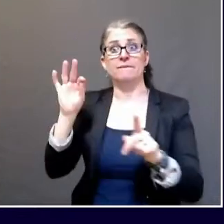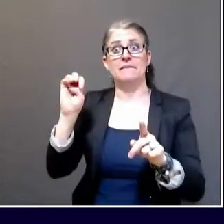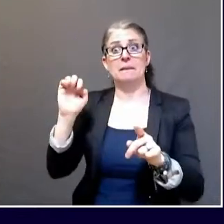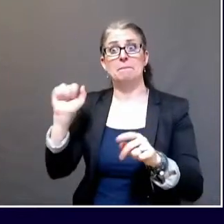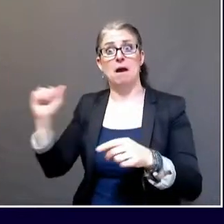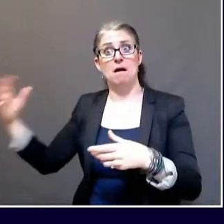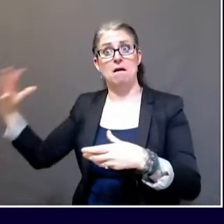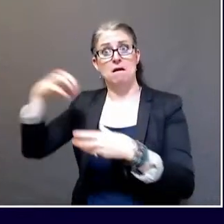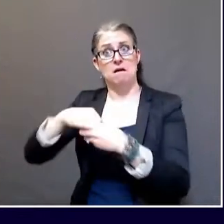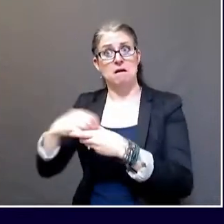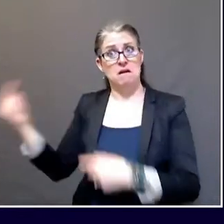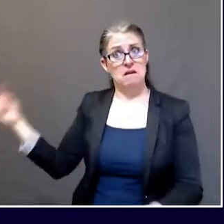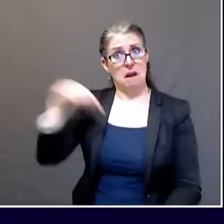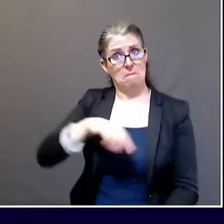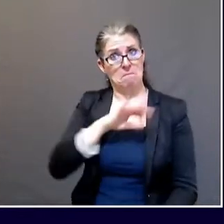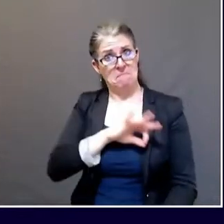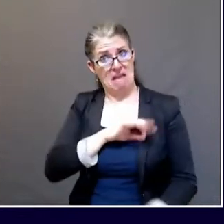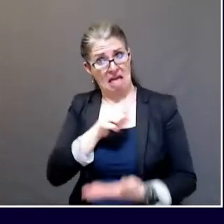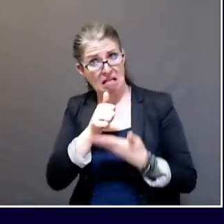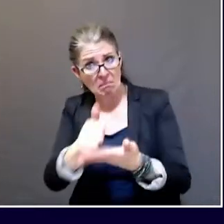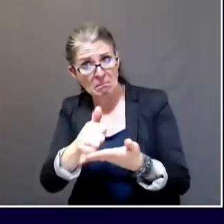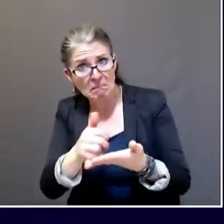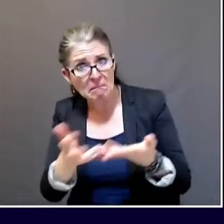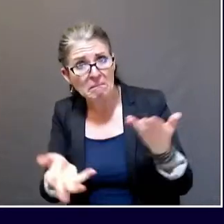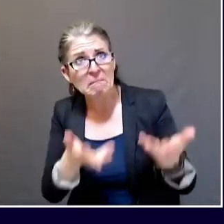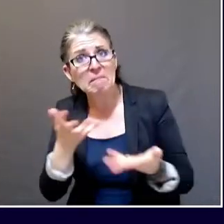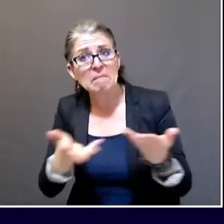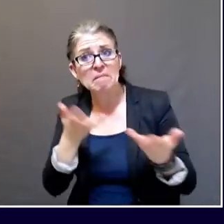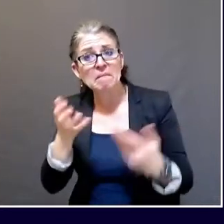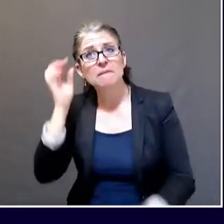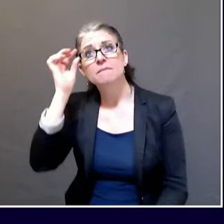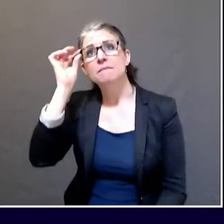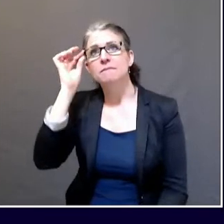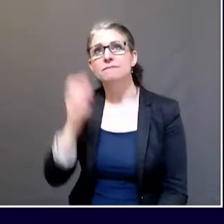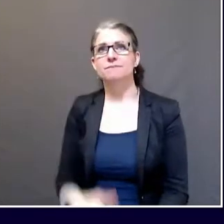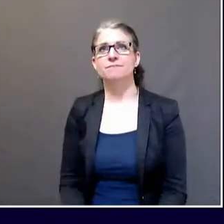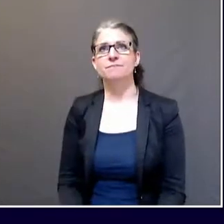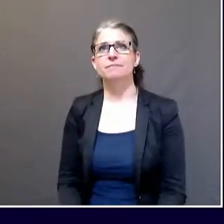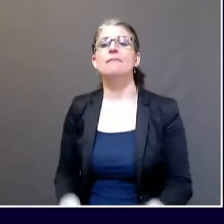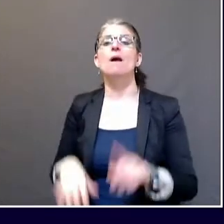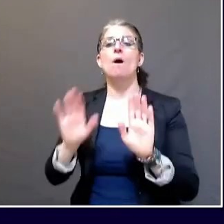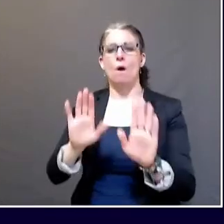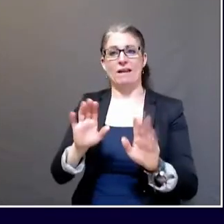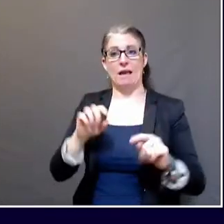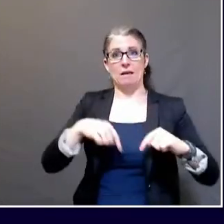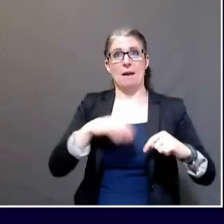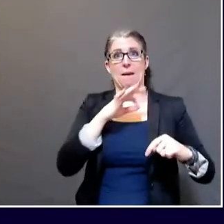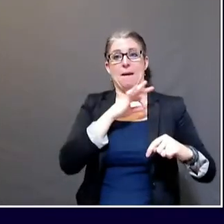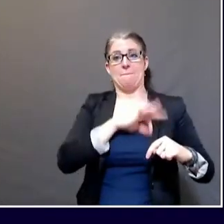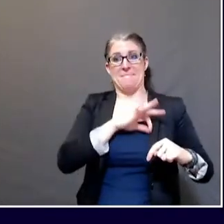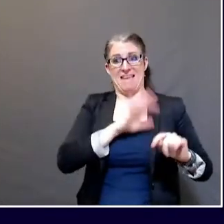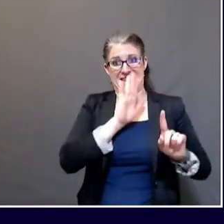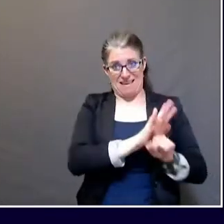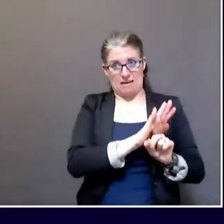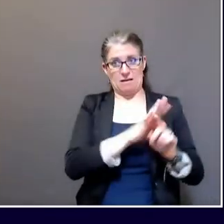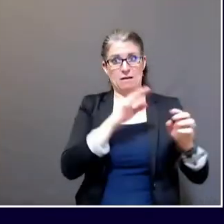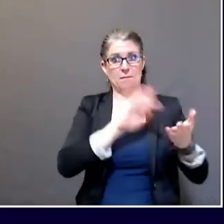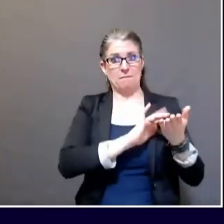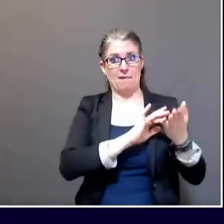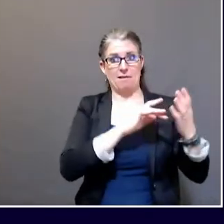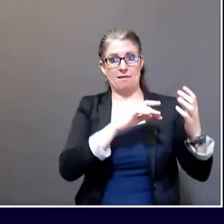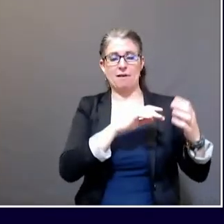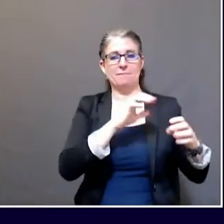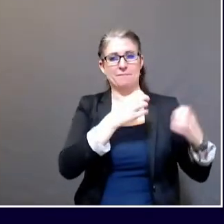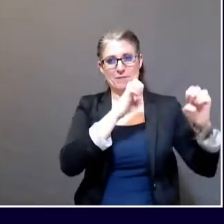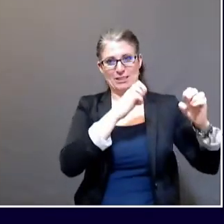to learn about what their plans are. I've spoken with Director Rogers at MEMA here to touch base with him